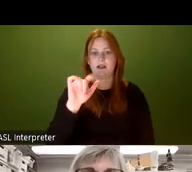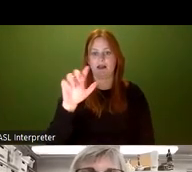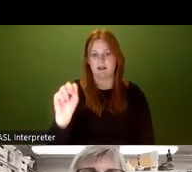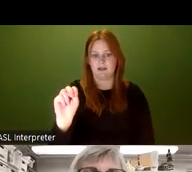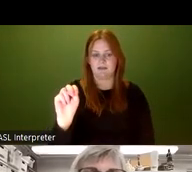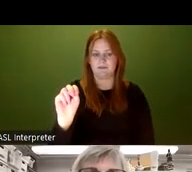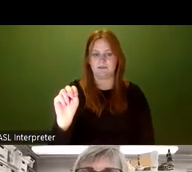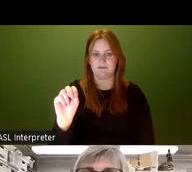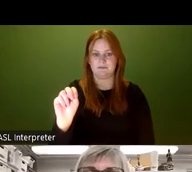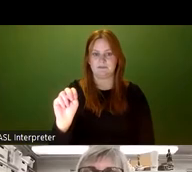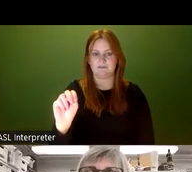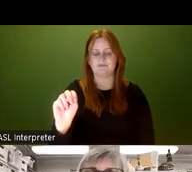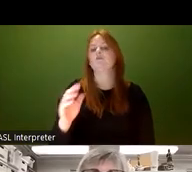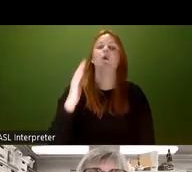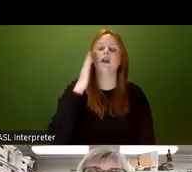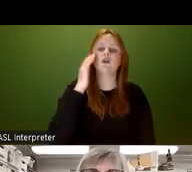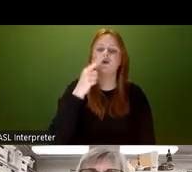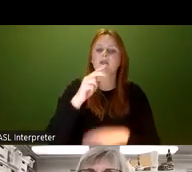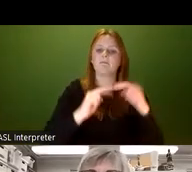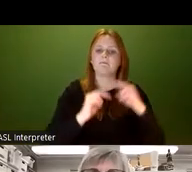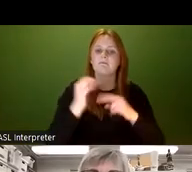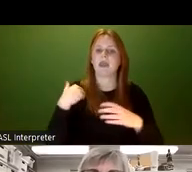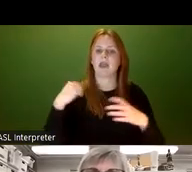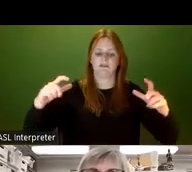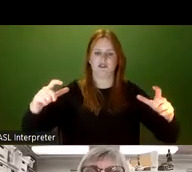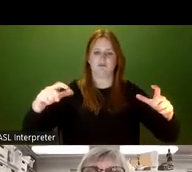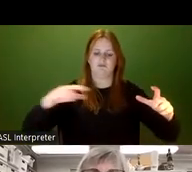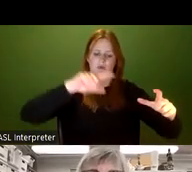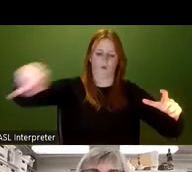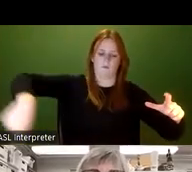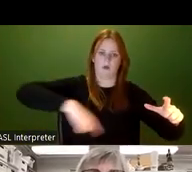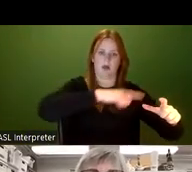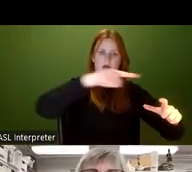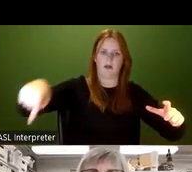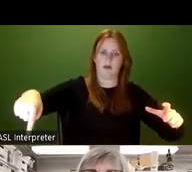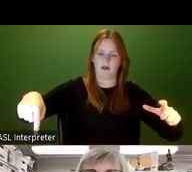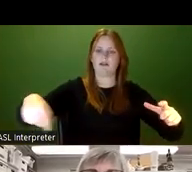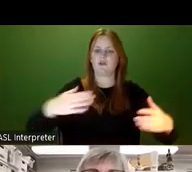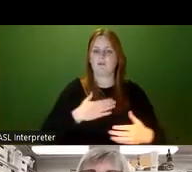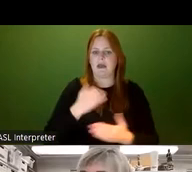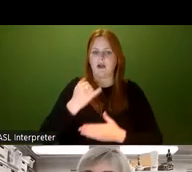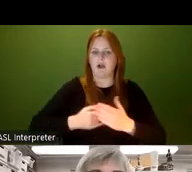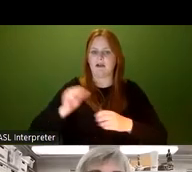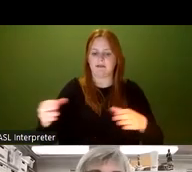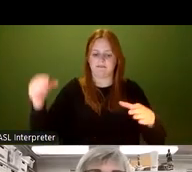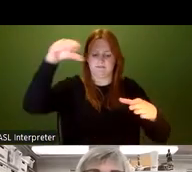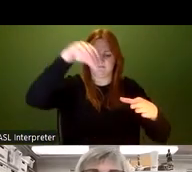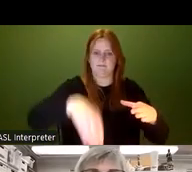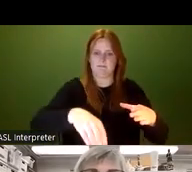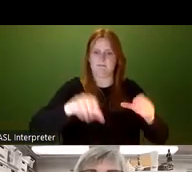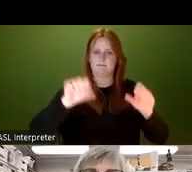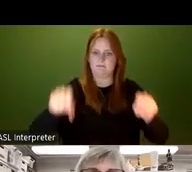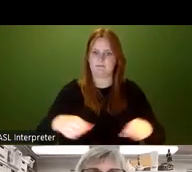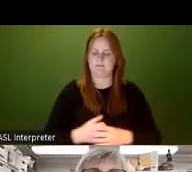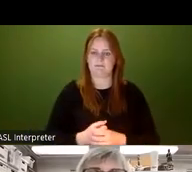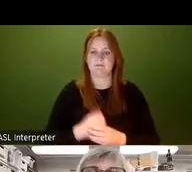a large oval kiln there, and I made the pieces to fit. And you can see this, I'm going to say, if any of my